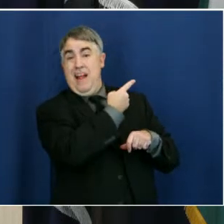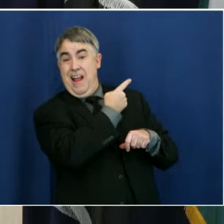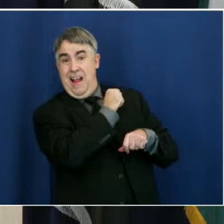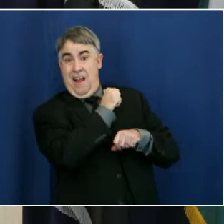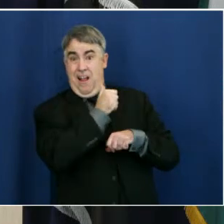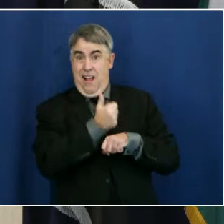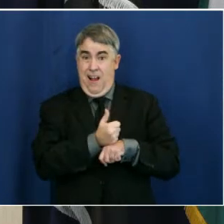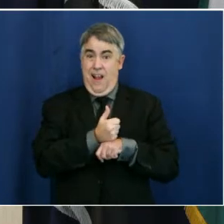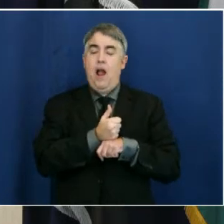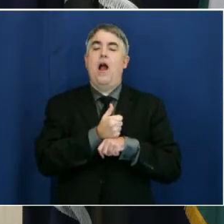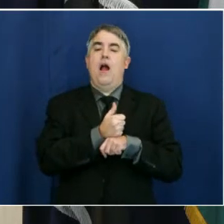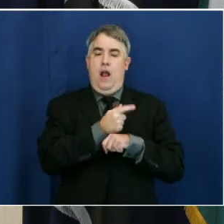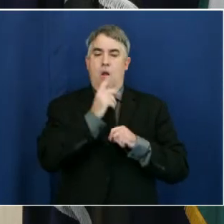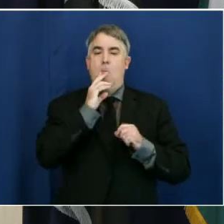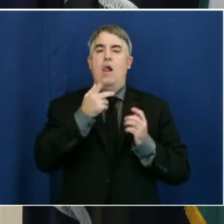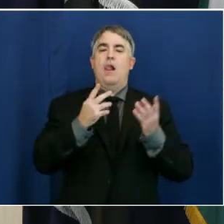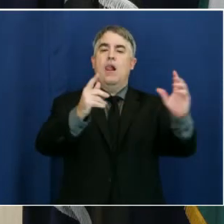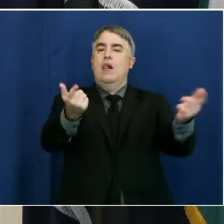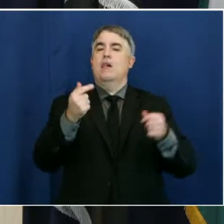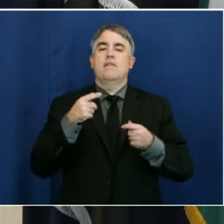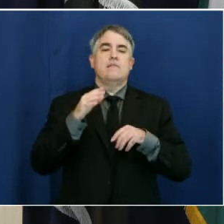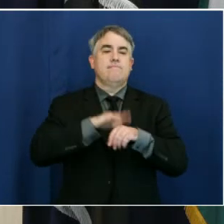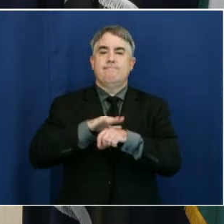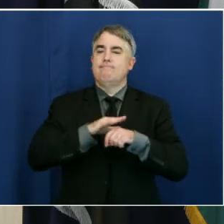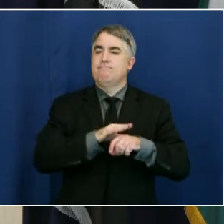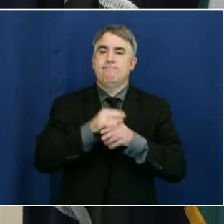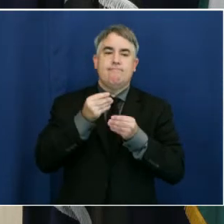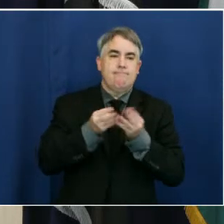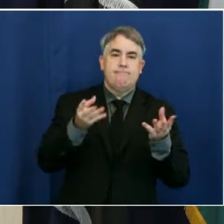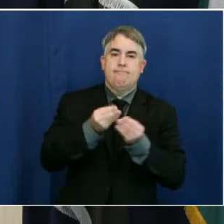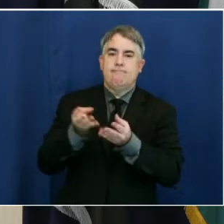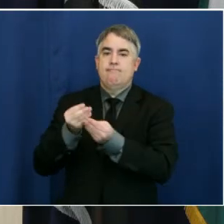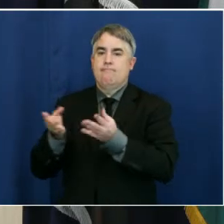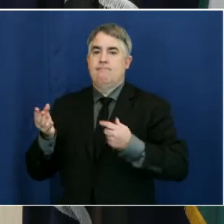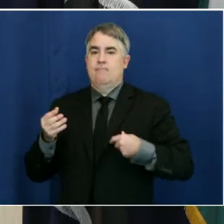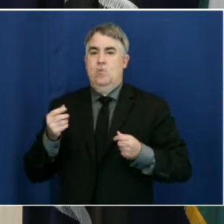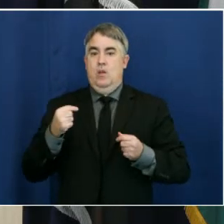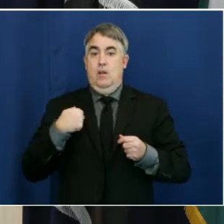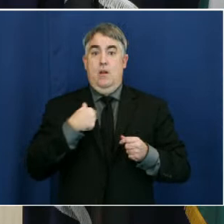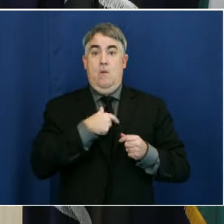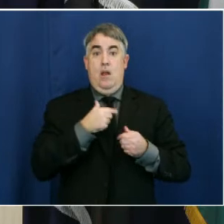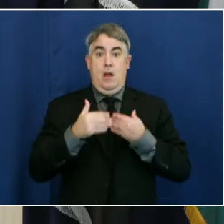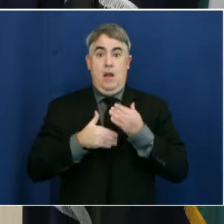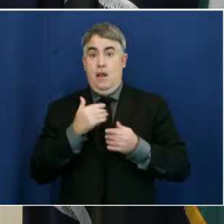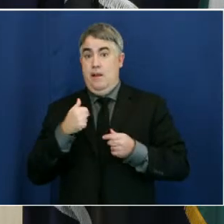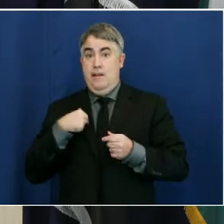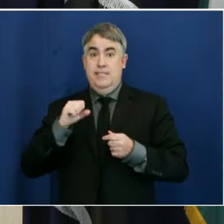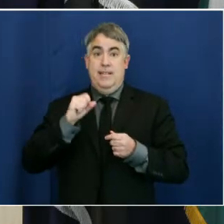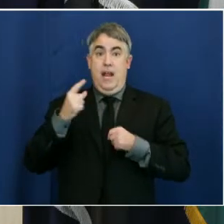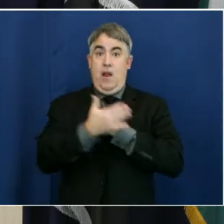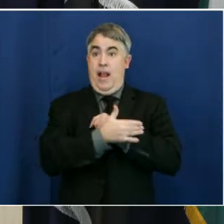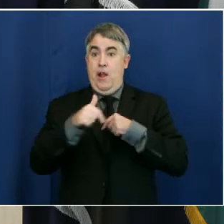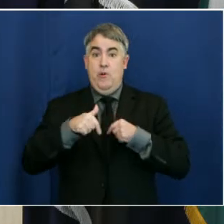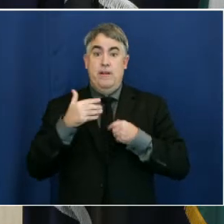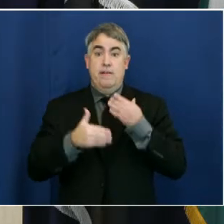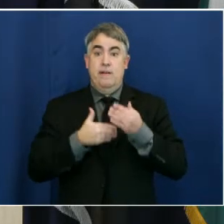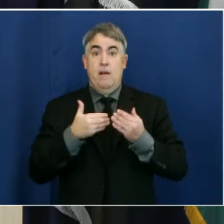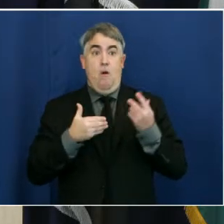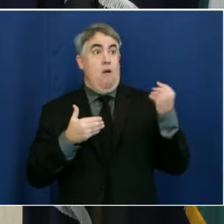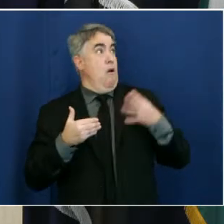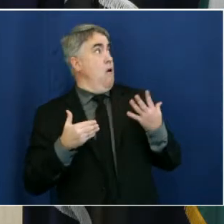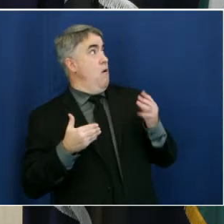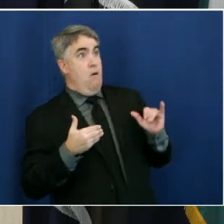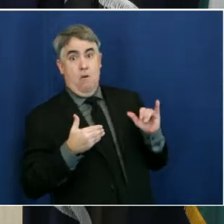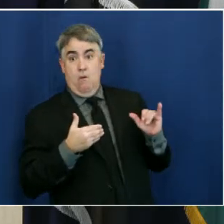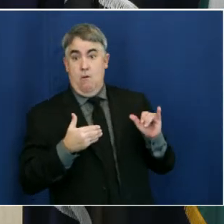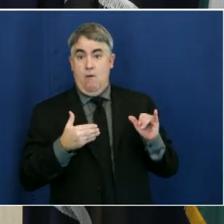But we thought it better, instead of launching a county system and then having to replace that system with the new system, it was better to wait a few days. And again, we lobbied the